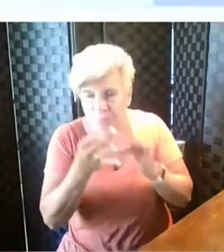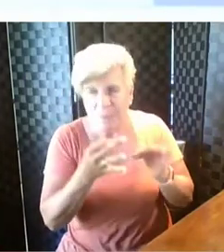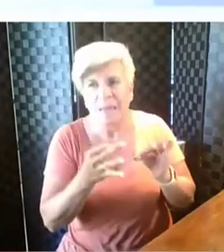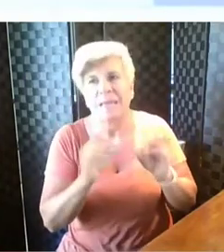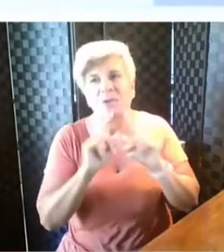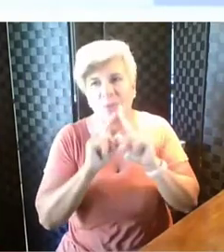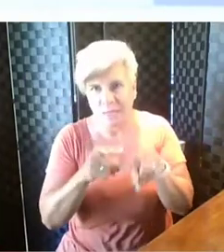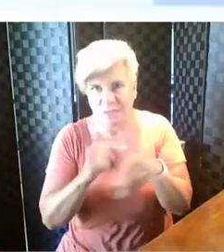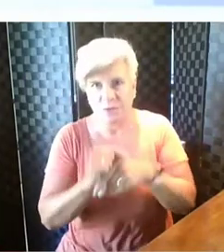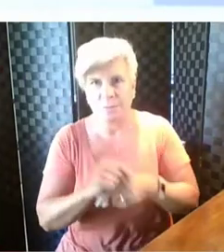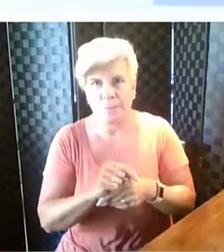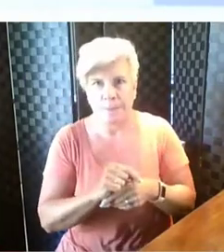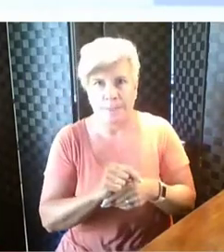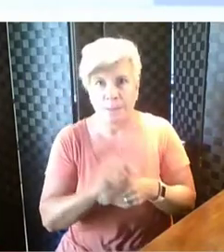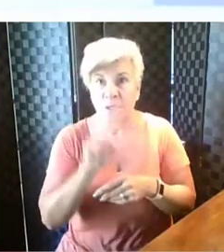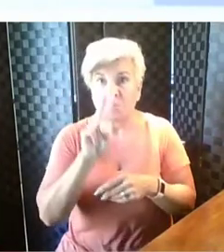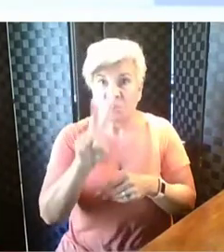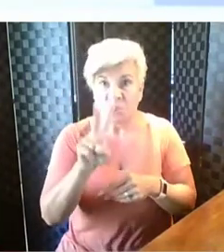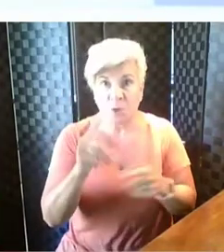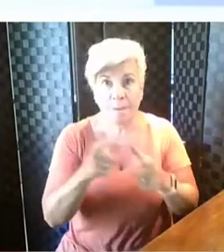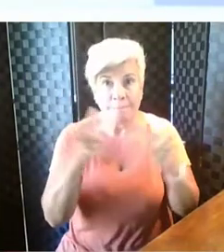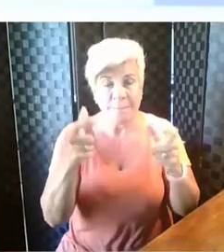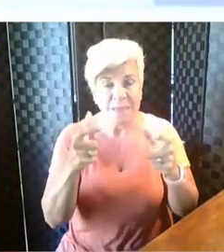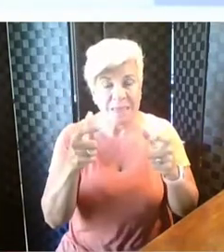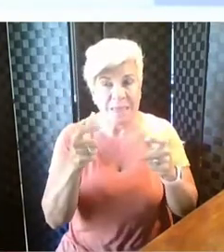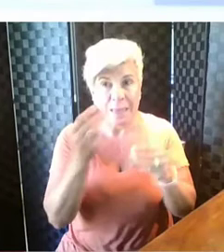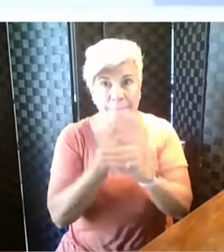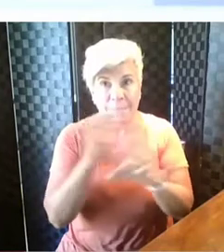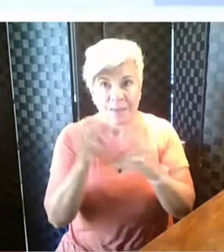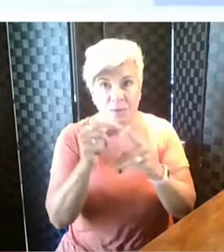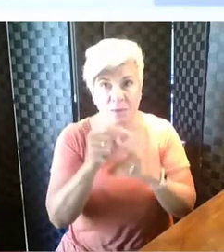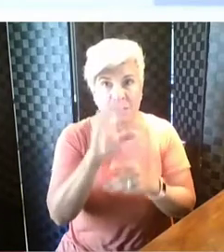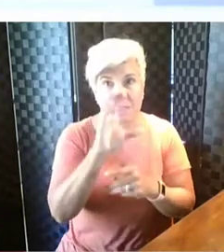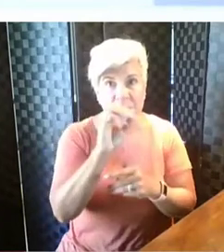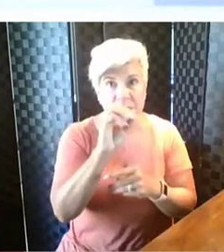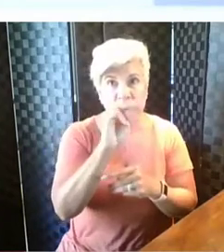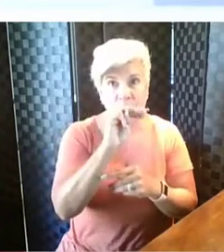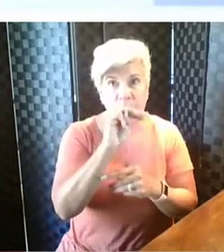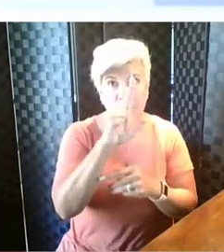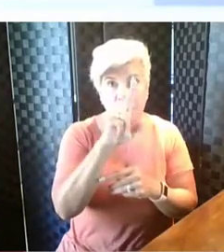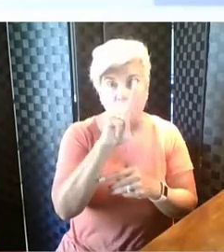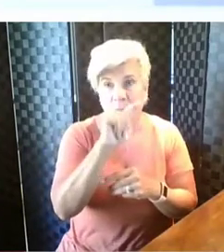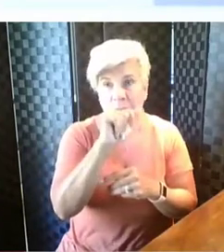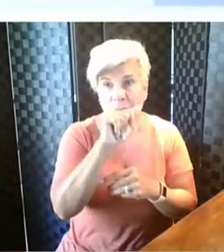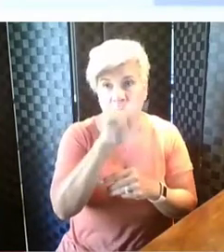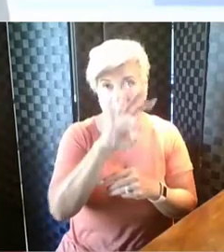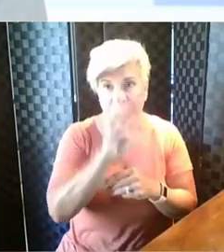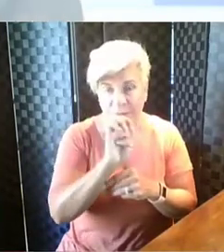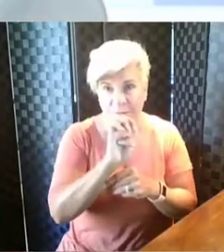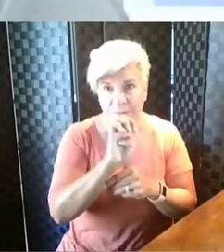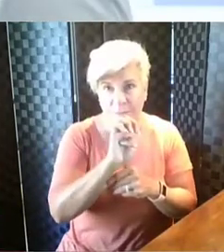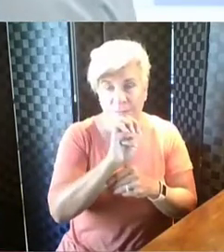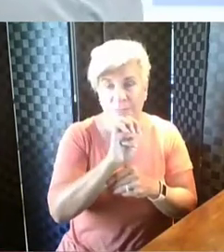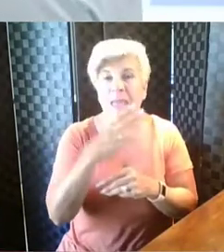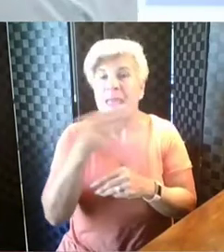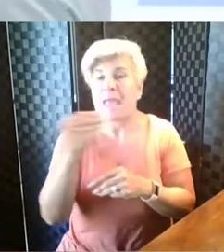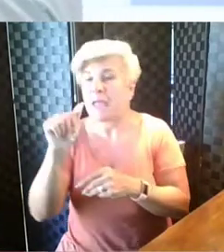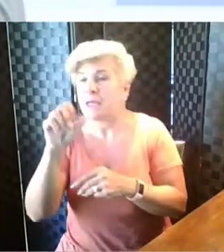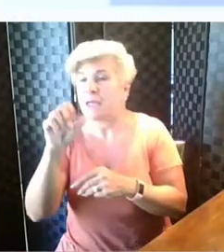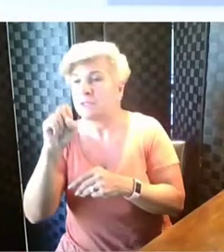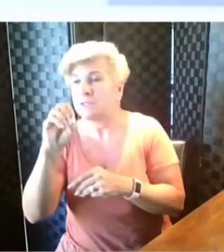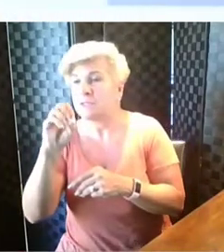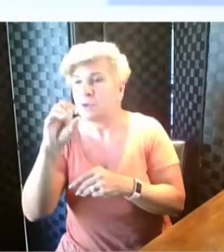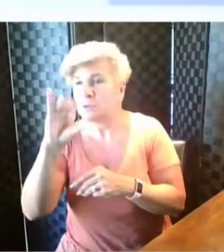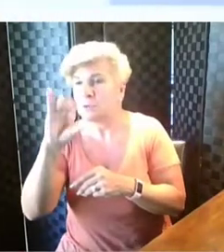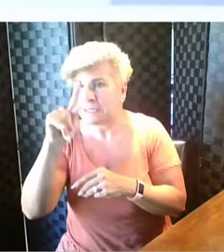math. There were 2 really big math words in there, commutative property and associative property. So let's talk about